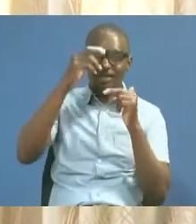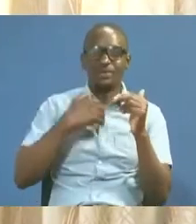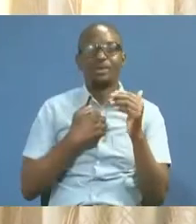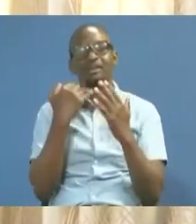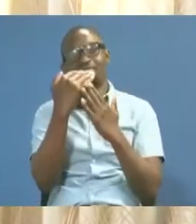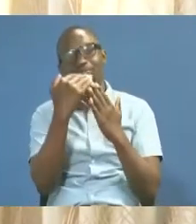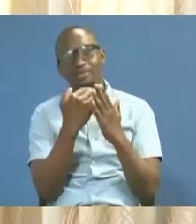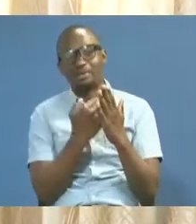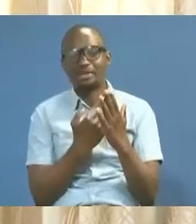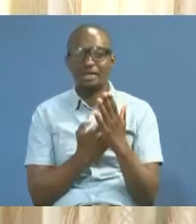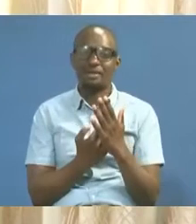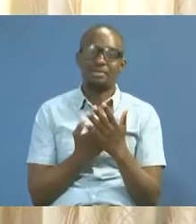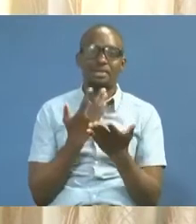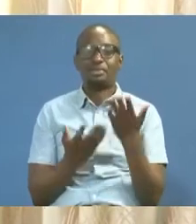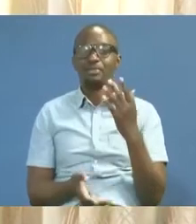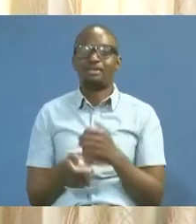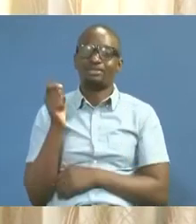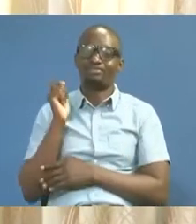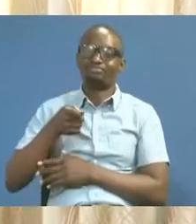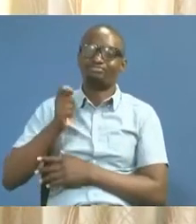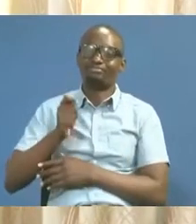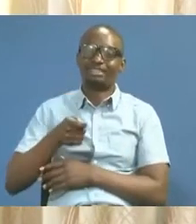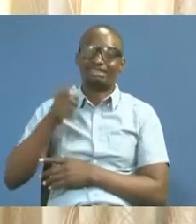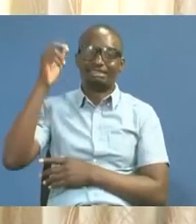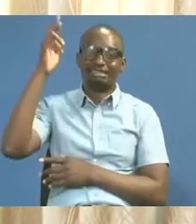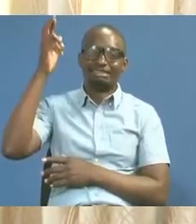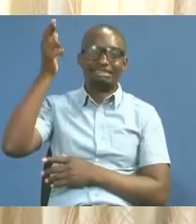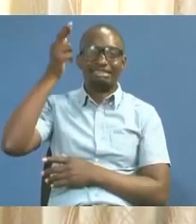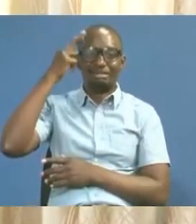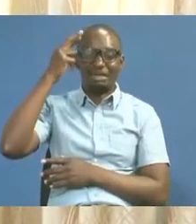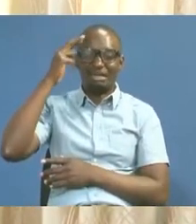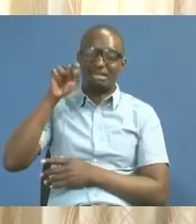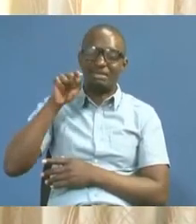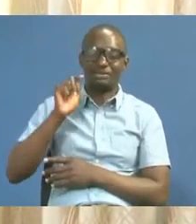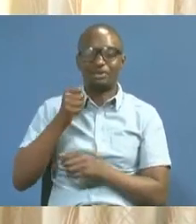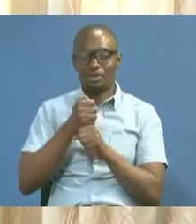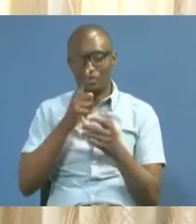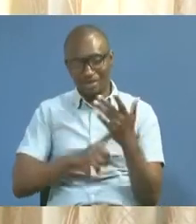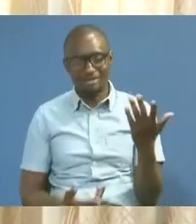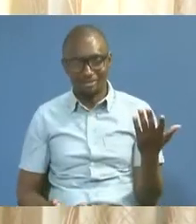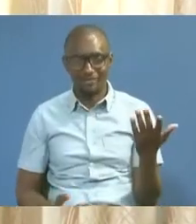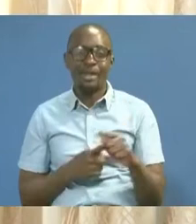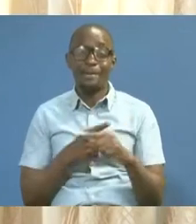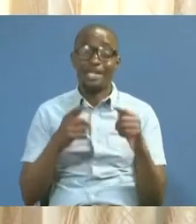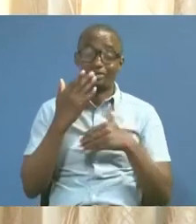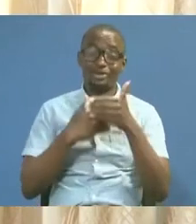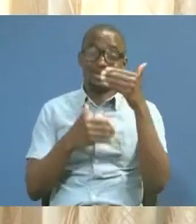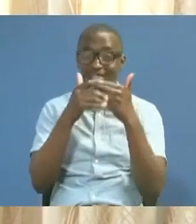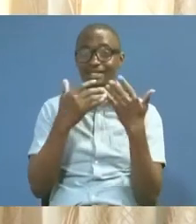program and perhaps a bell that reminded you on what to do. Here at the university, we